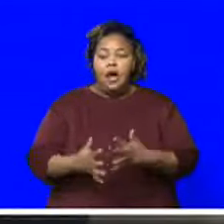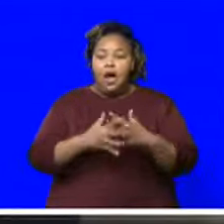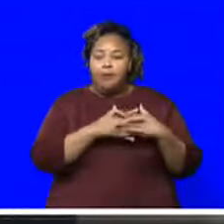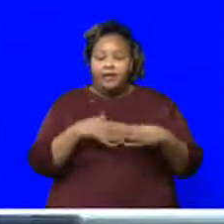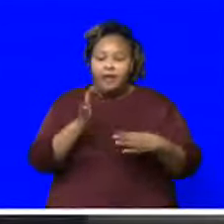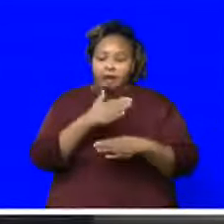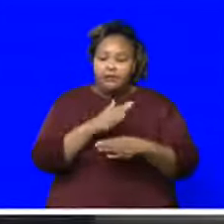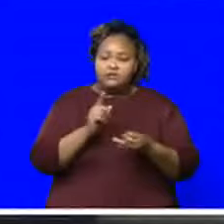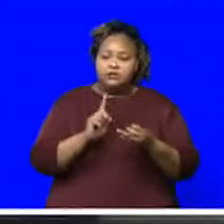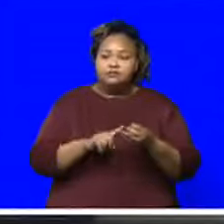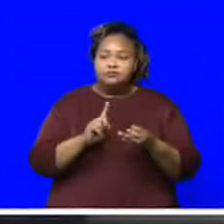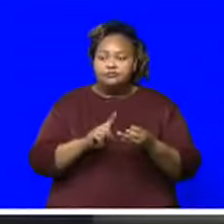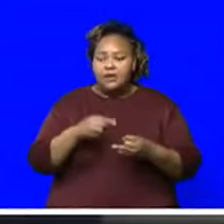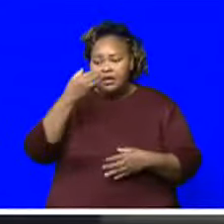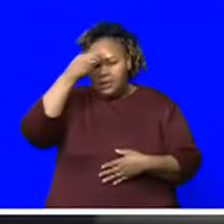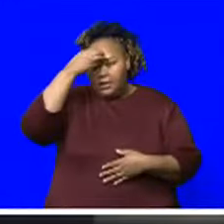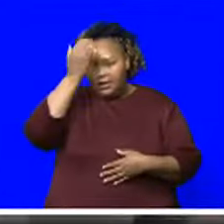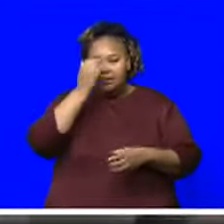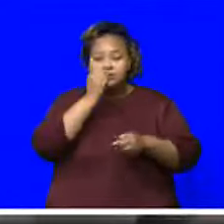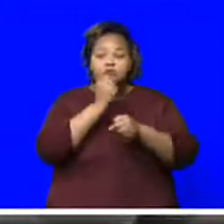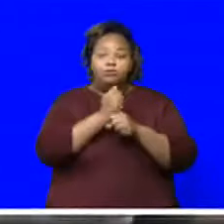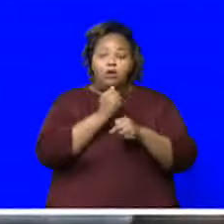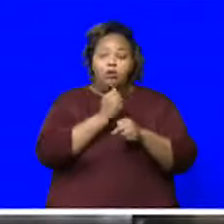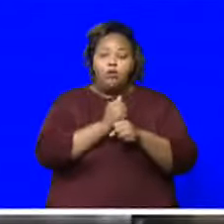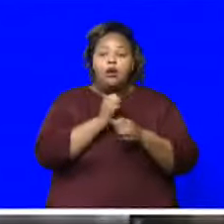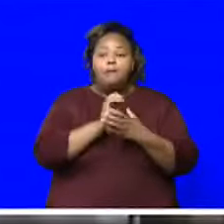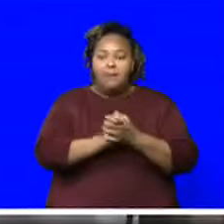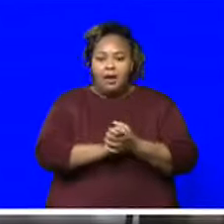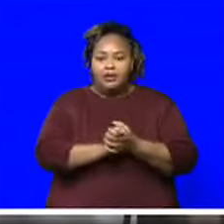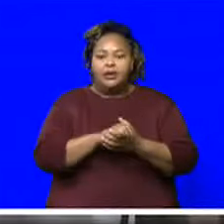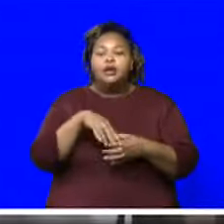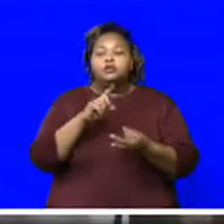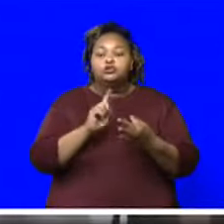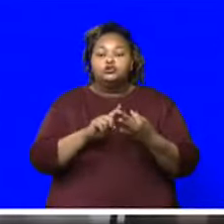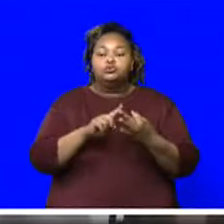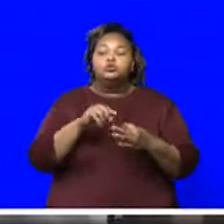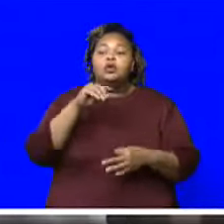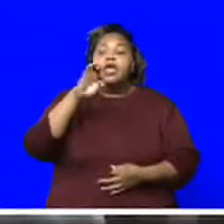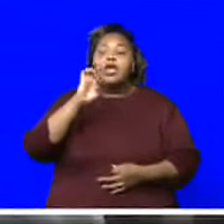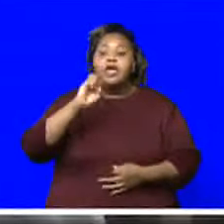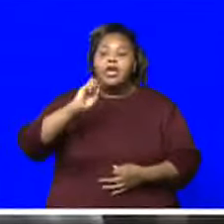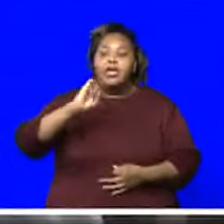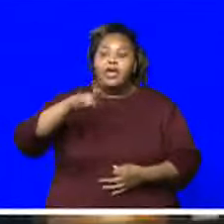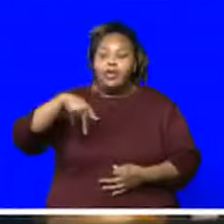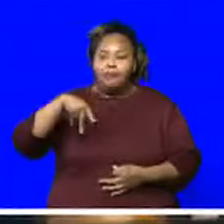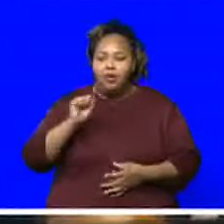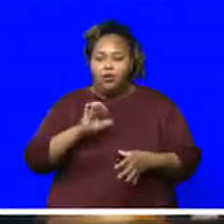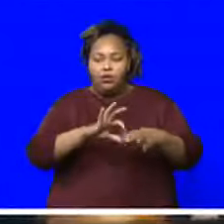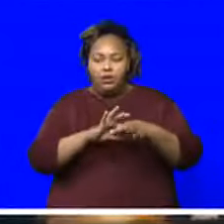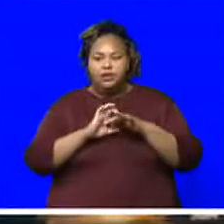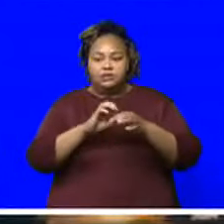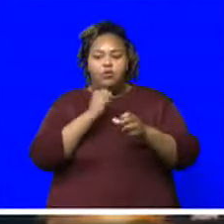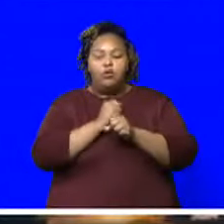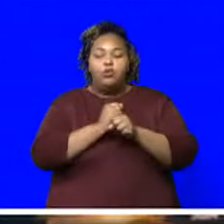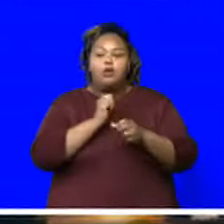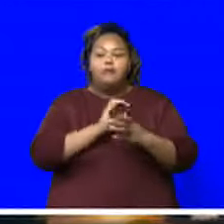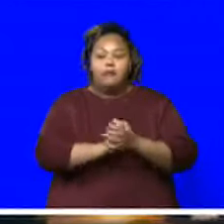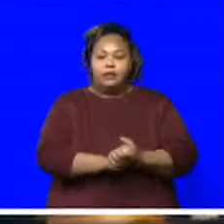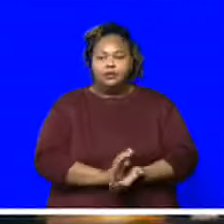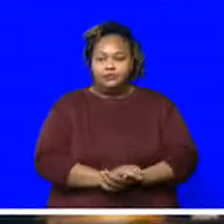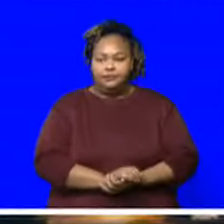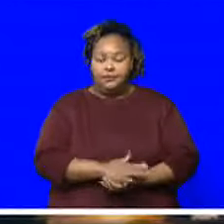Eswatini TV News, Temgosi Mavimbela with Fortune Dlangamandla and Vuminkosi Nzinisa, Ezulwini. The Ministry